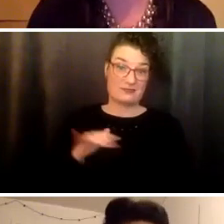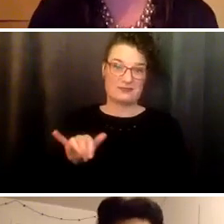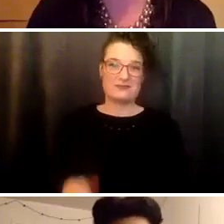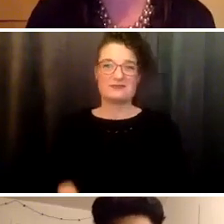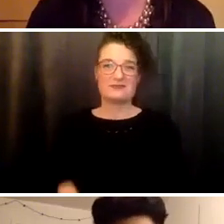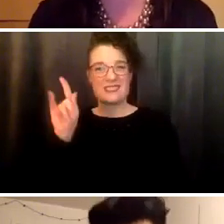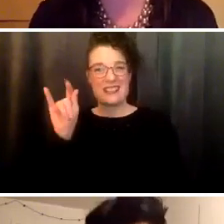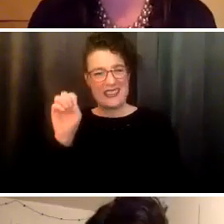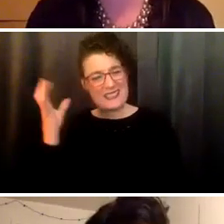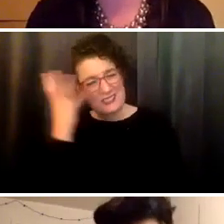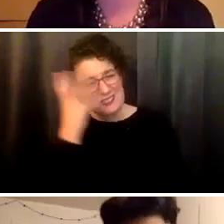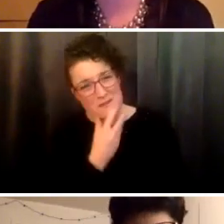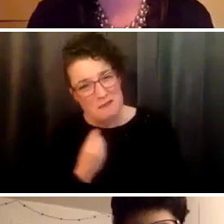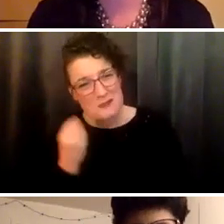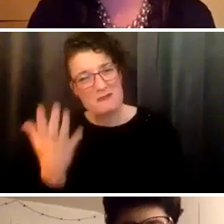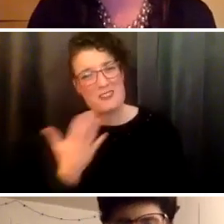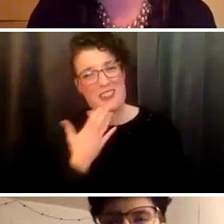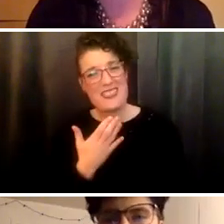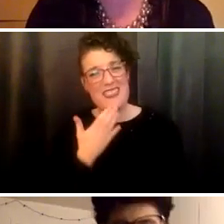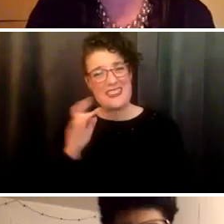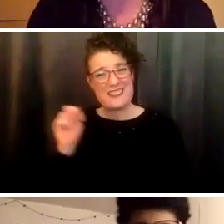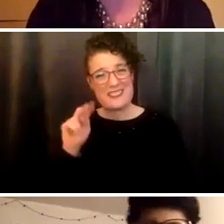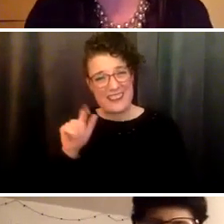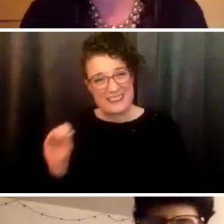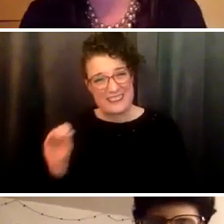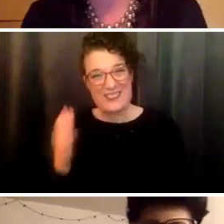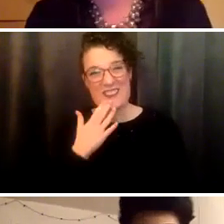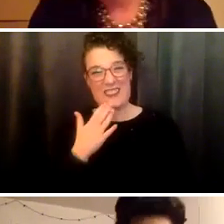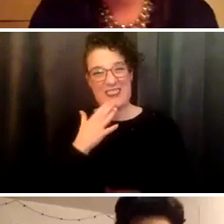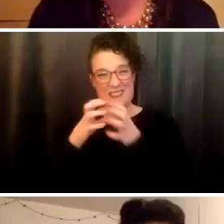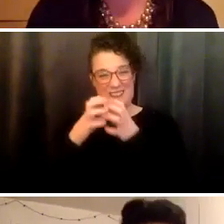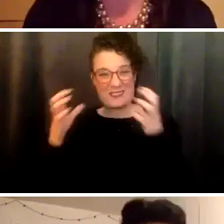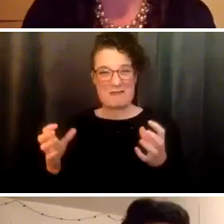Beautiful. Thank you, Enzo. Thank you so much.